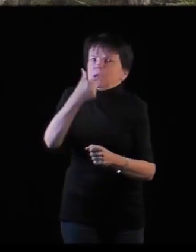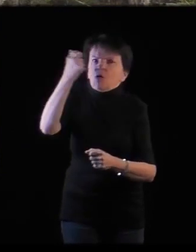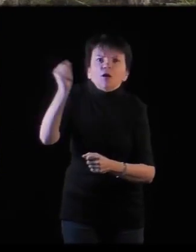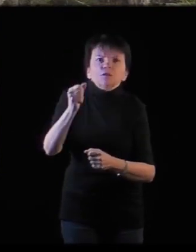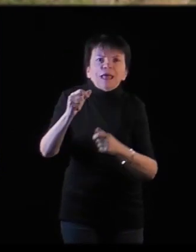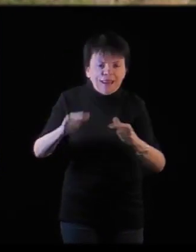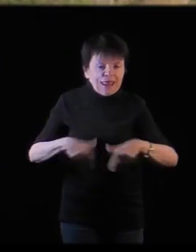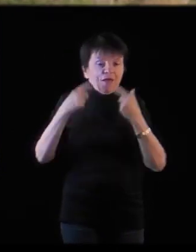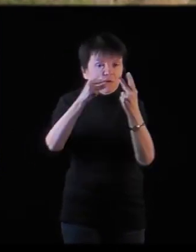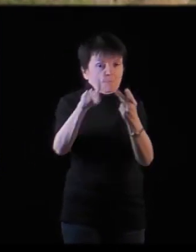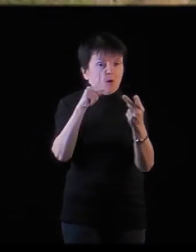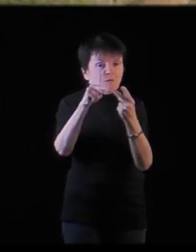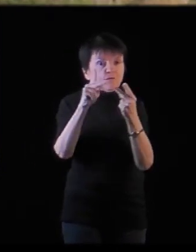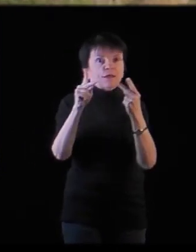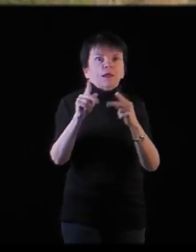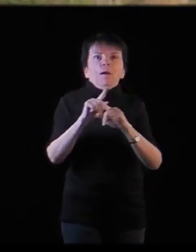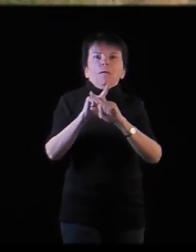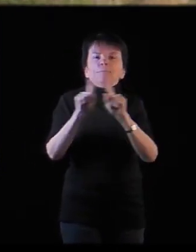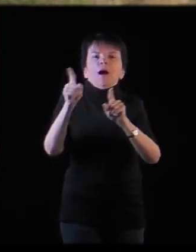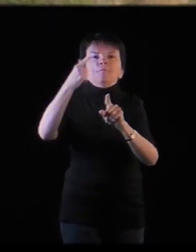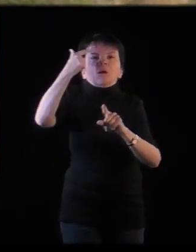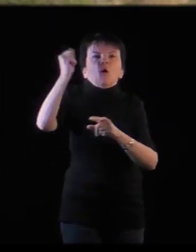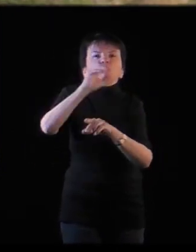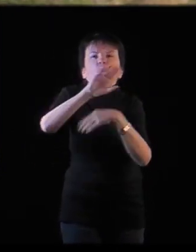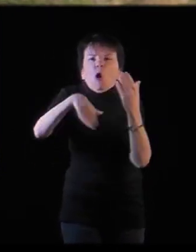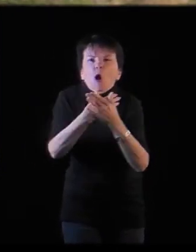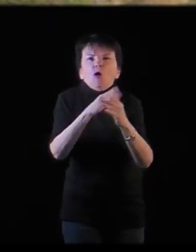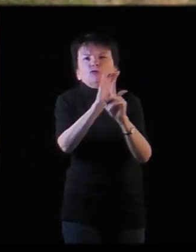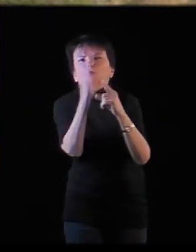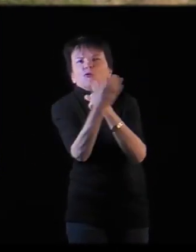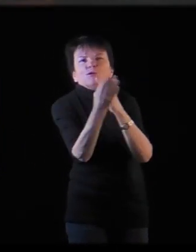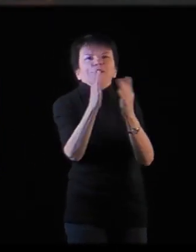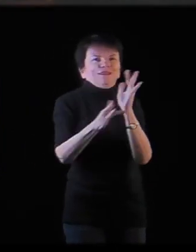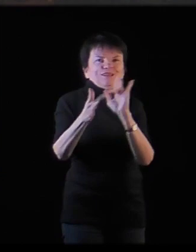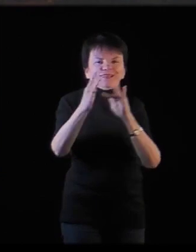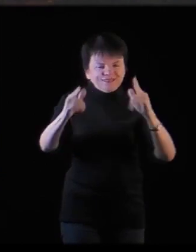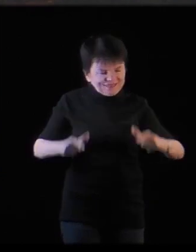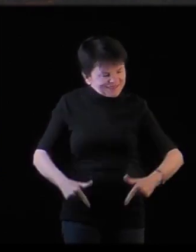perfect, but because in all circumstances, Jesus lives.